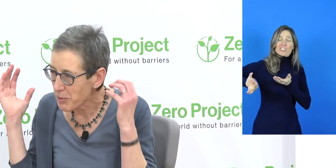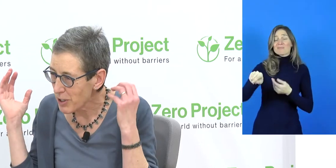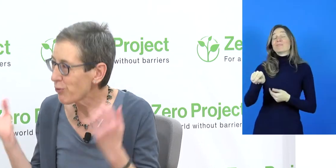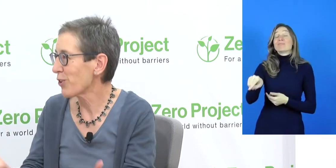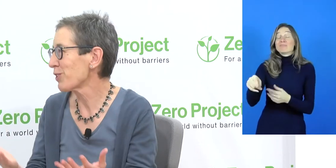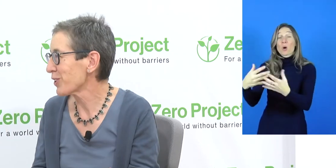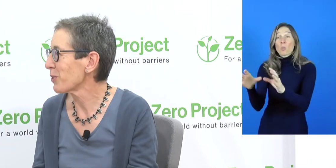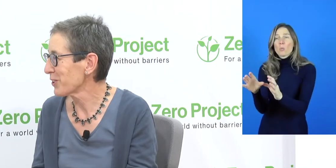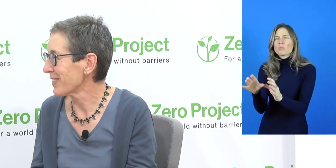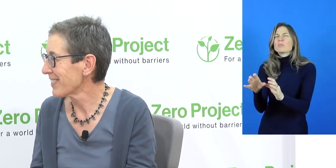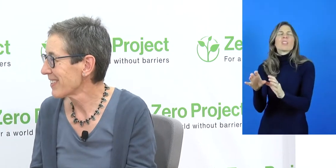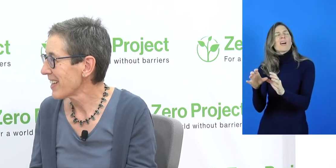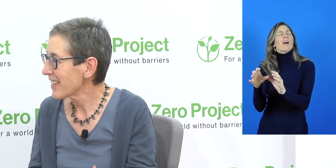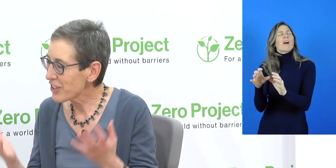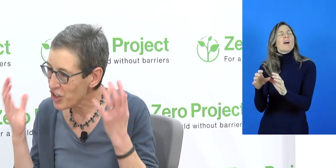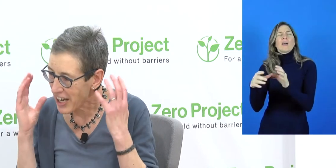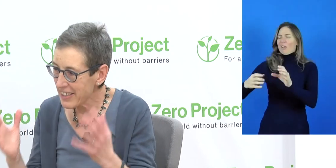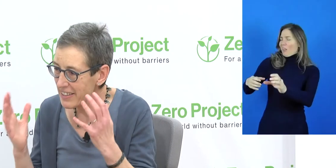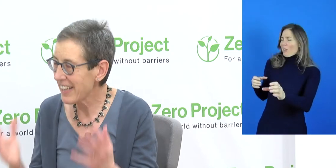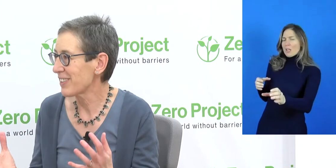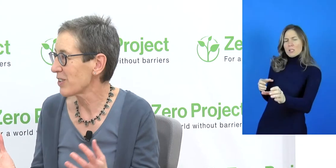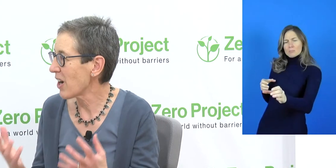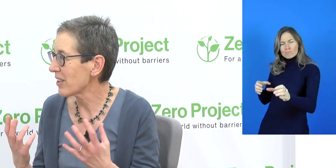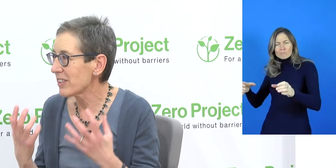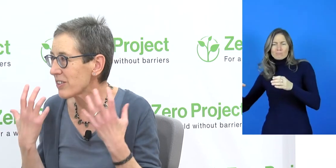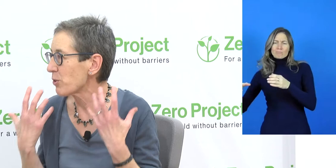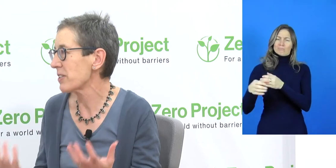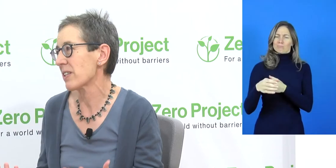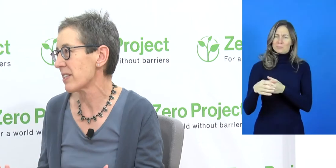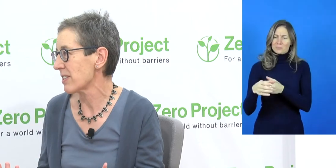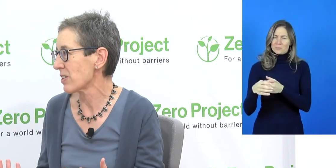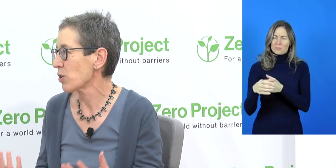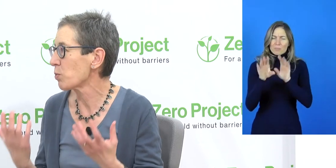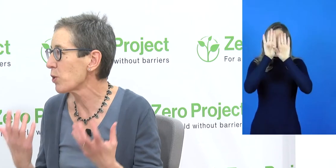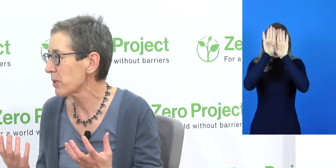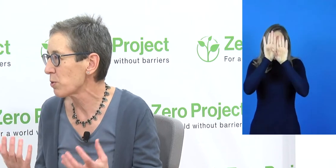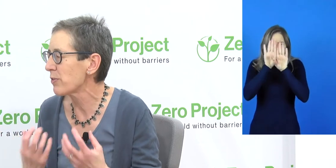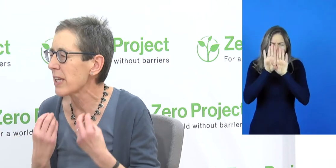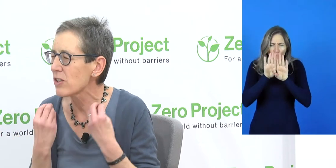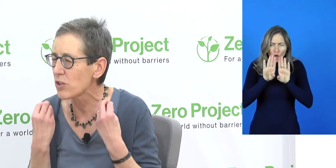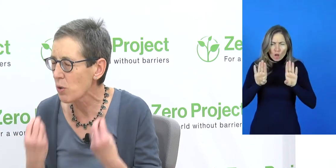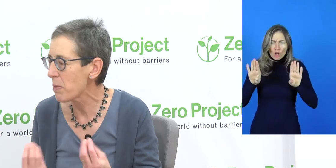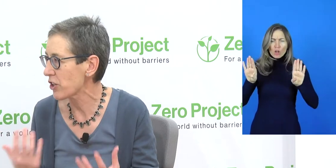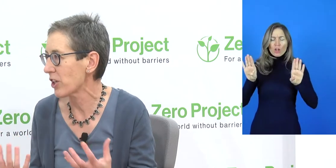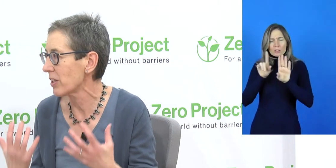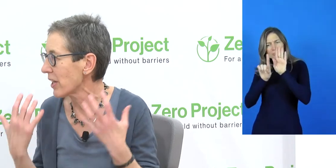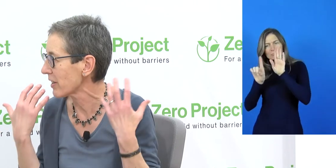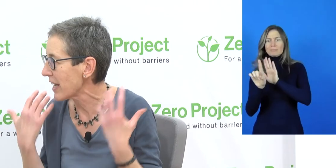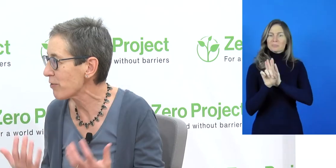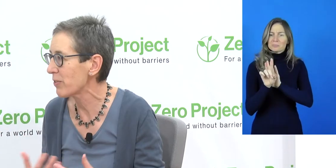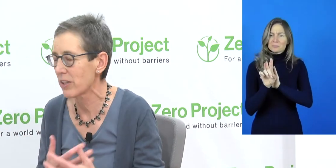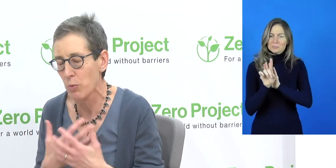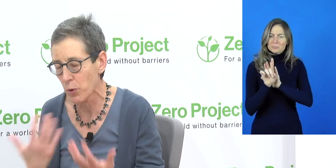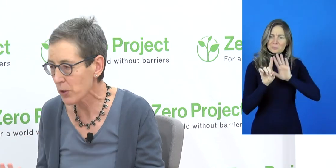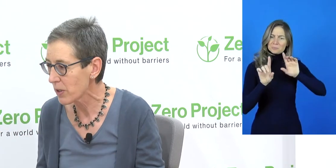bring them in front of the curtain. Let's shine light on these great successes, on women who have done so much in their